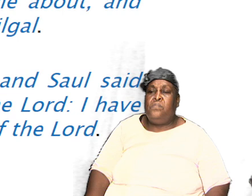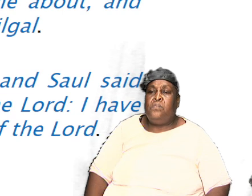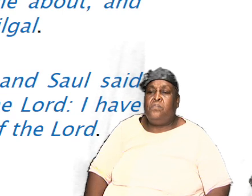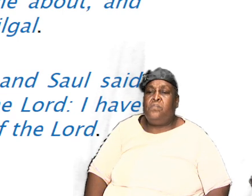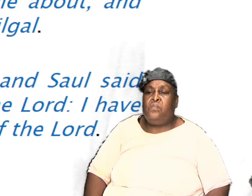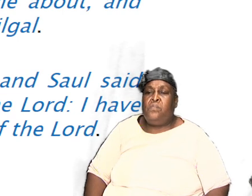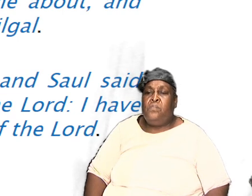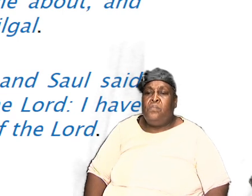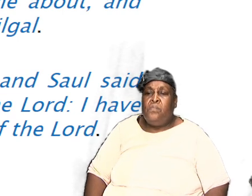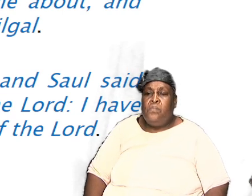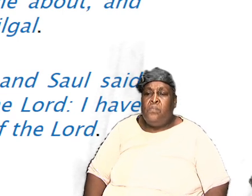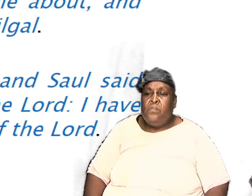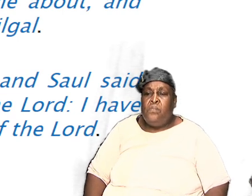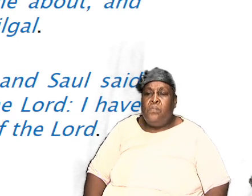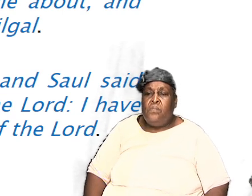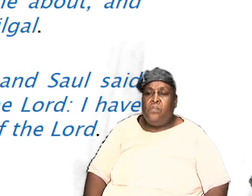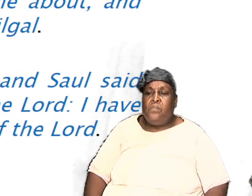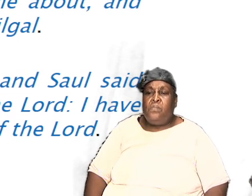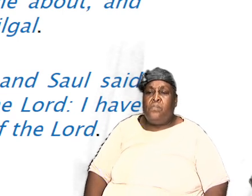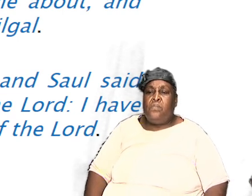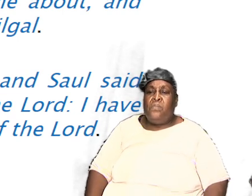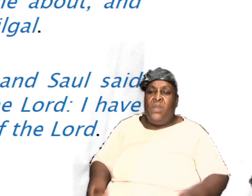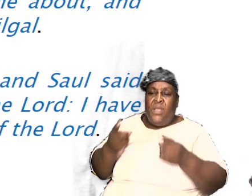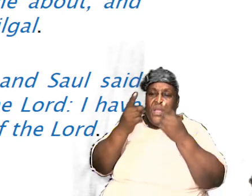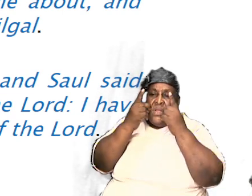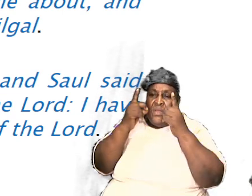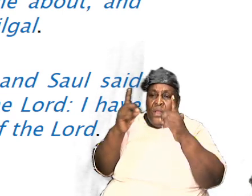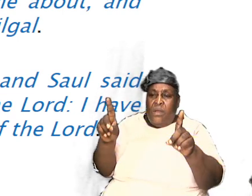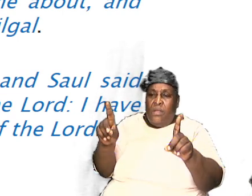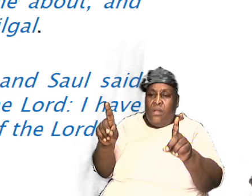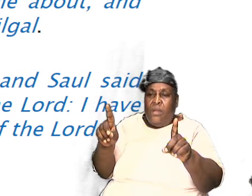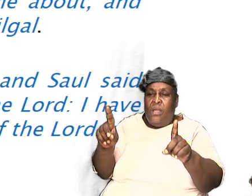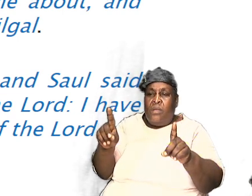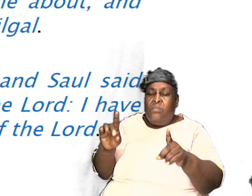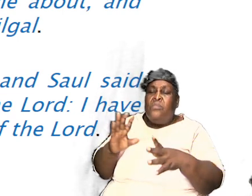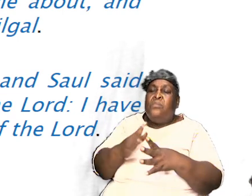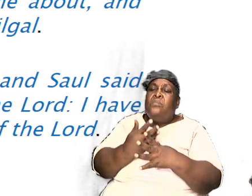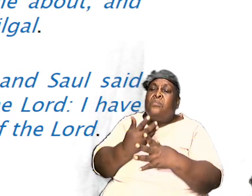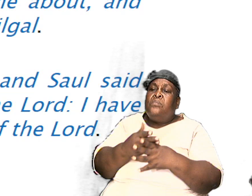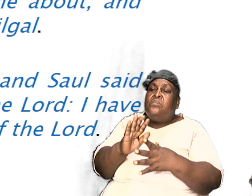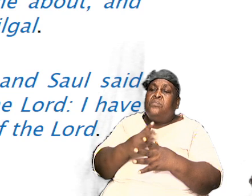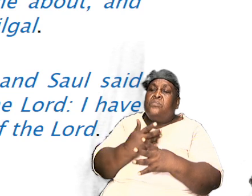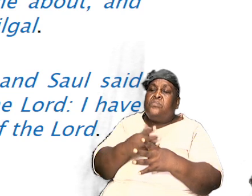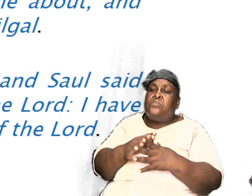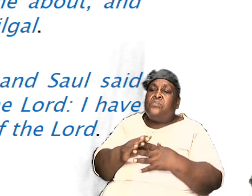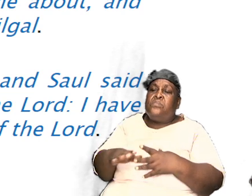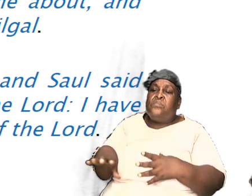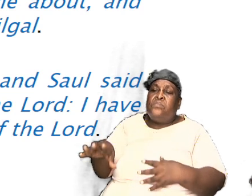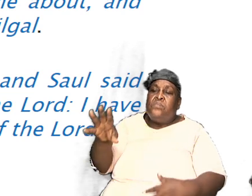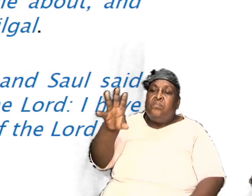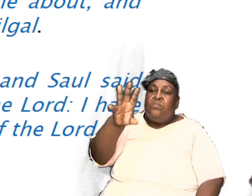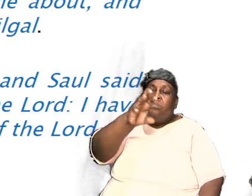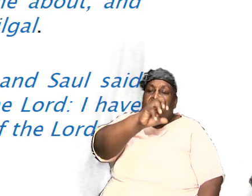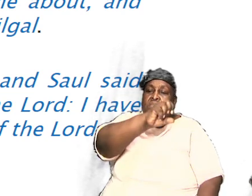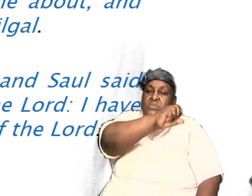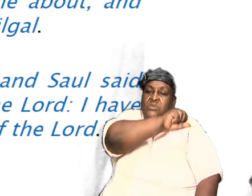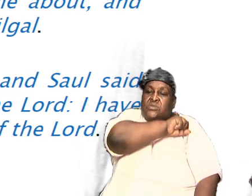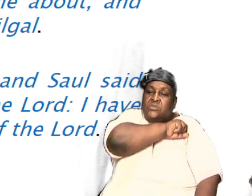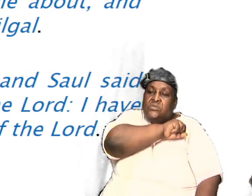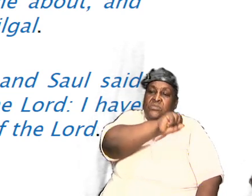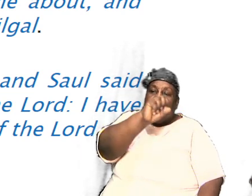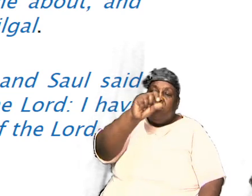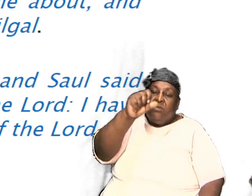Look at the balance between, we are looking at the balance now between Samuel and Saul.